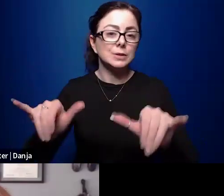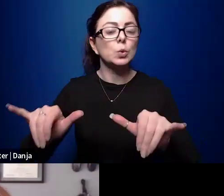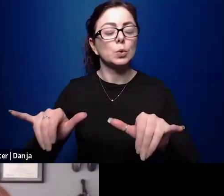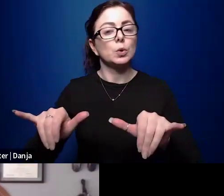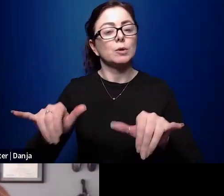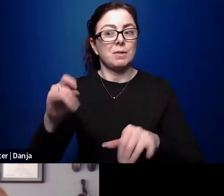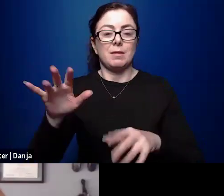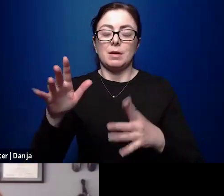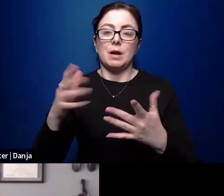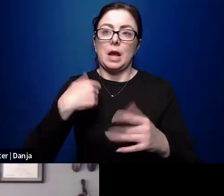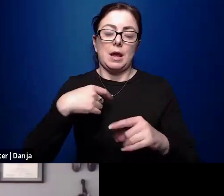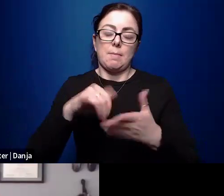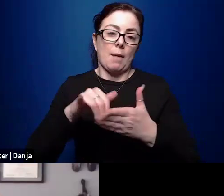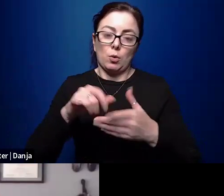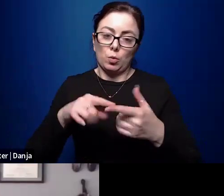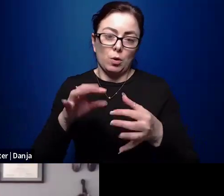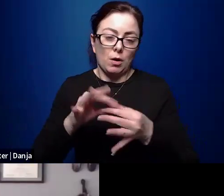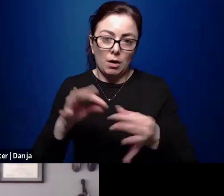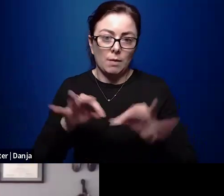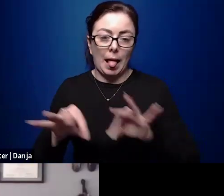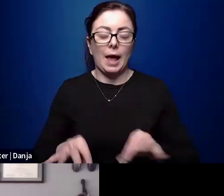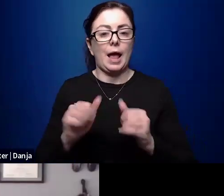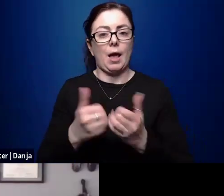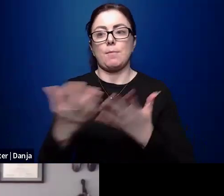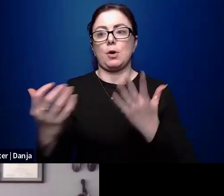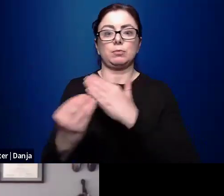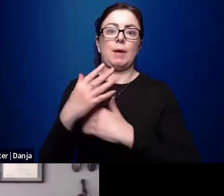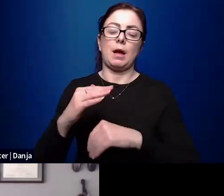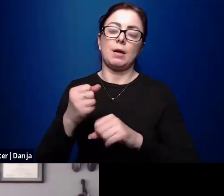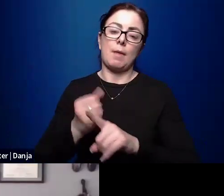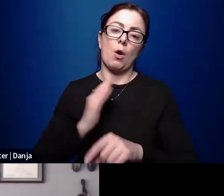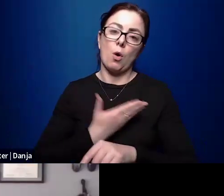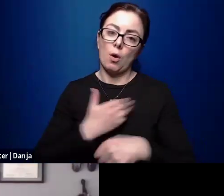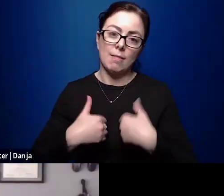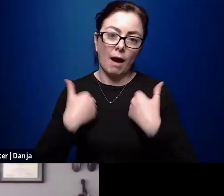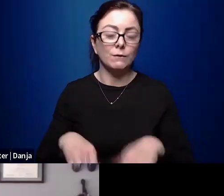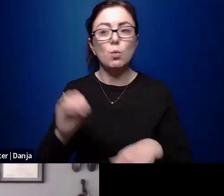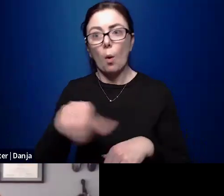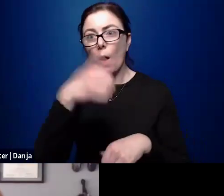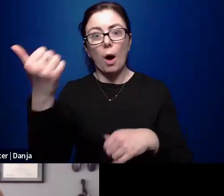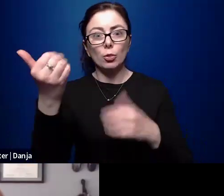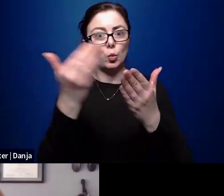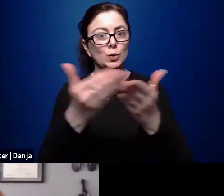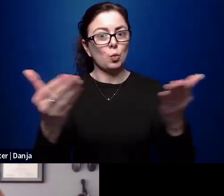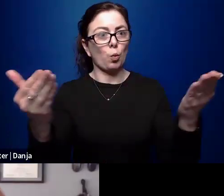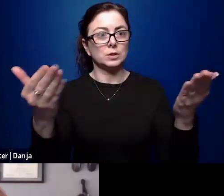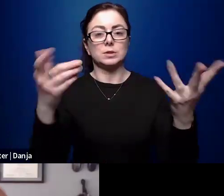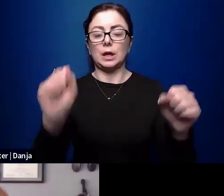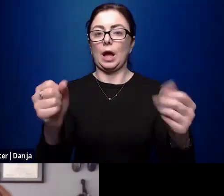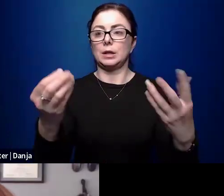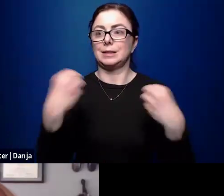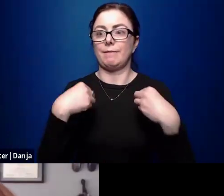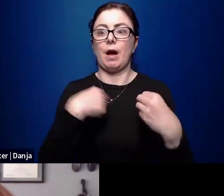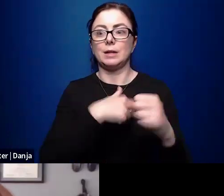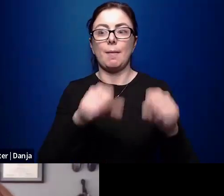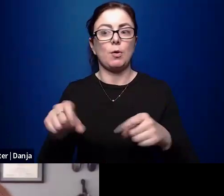There's just no other resource that could have given us the ability to sleep at night, which was the first biggest thing. People